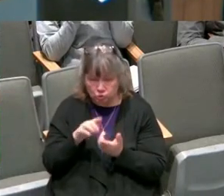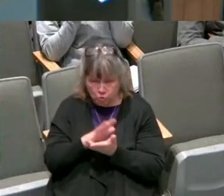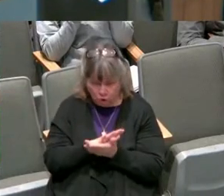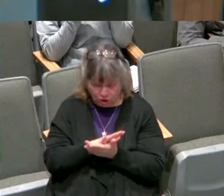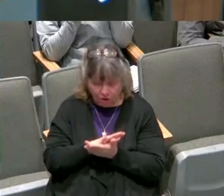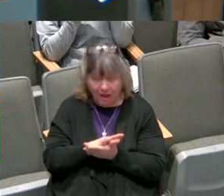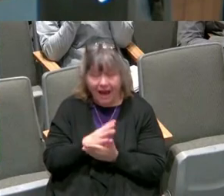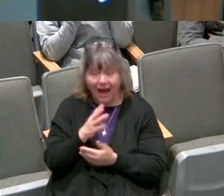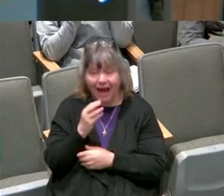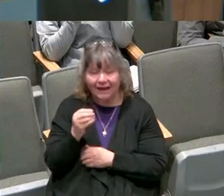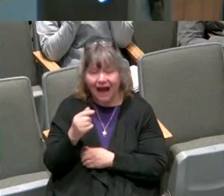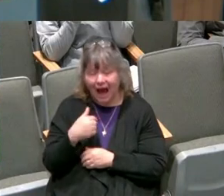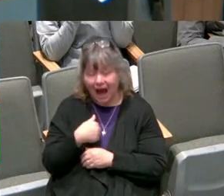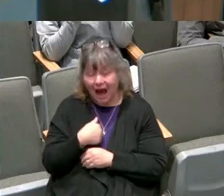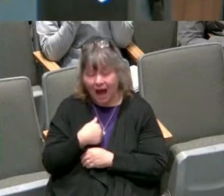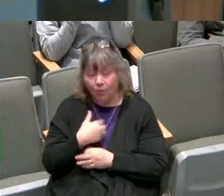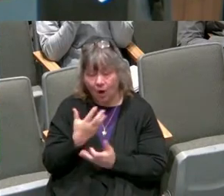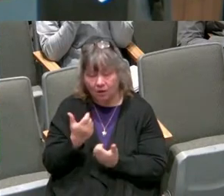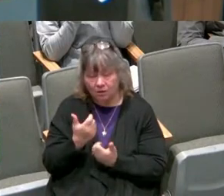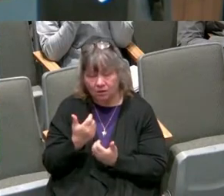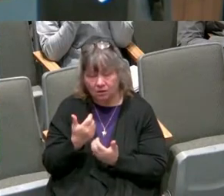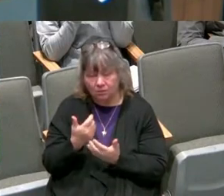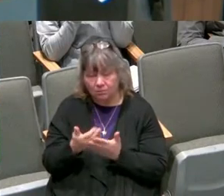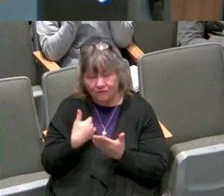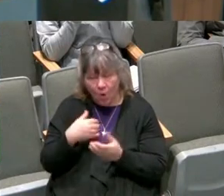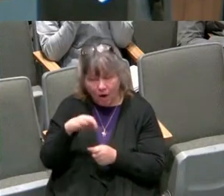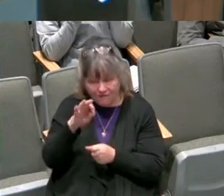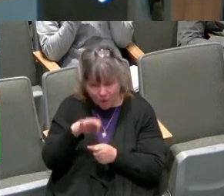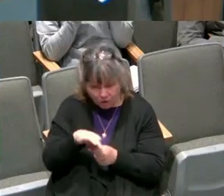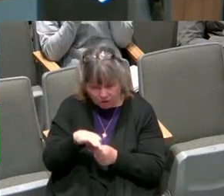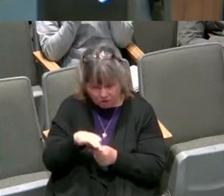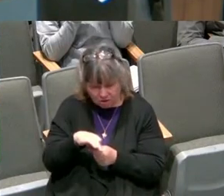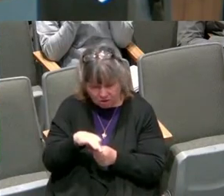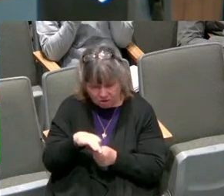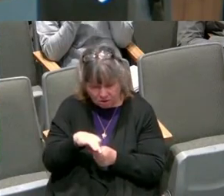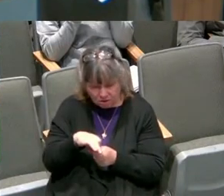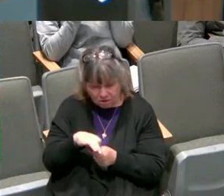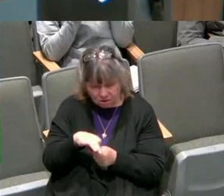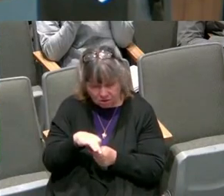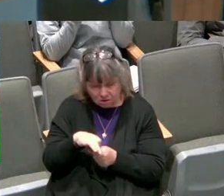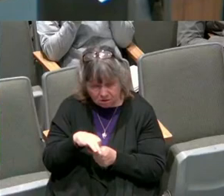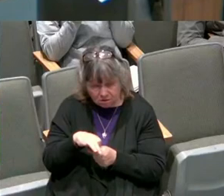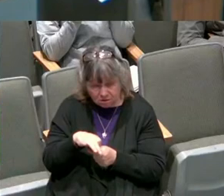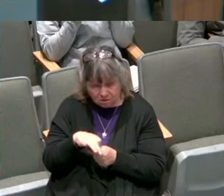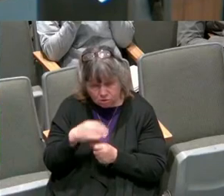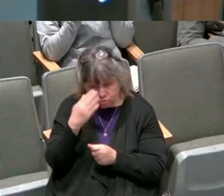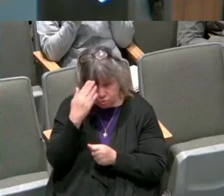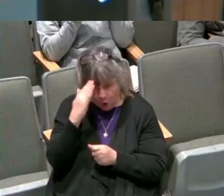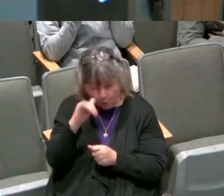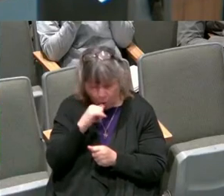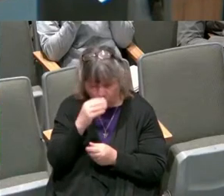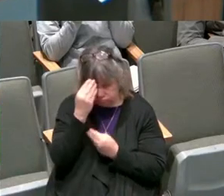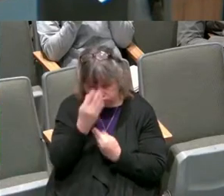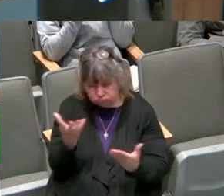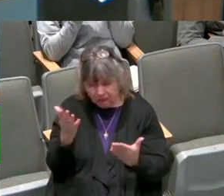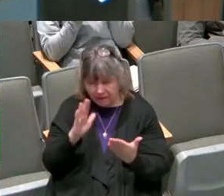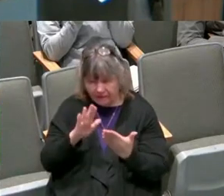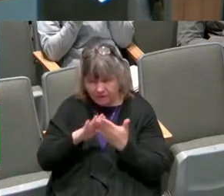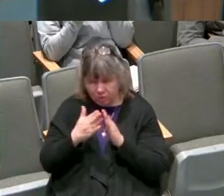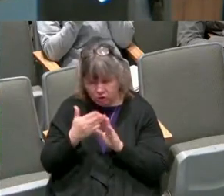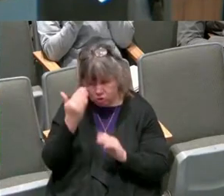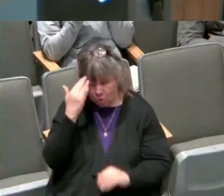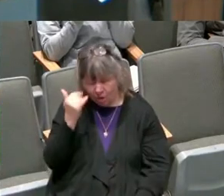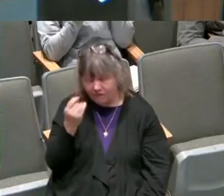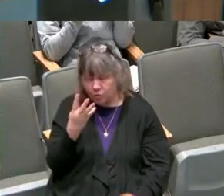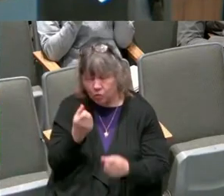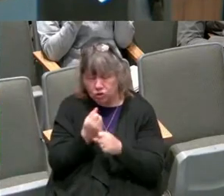and I just want before it's voted on to know or let the community know a